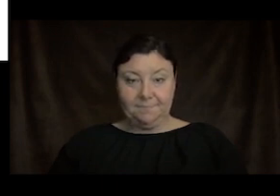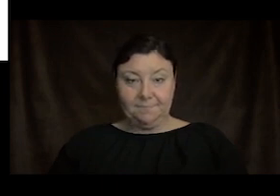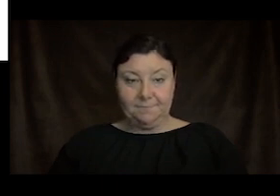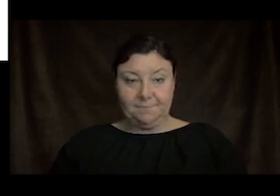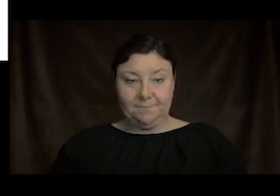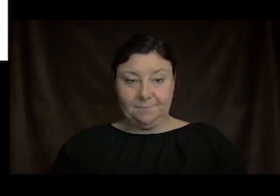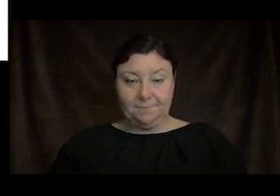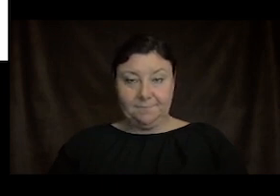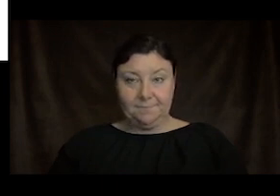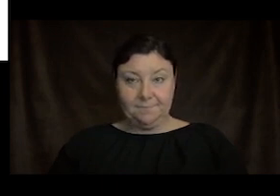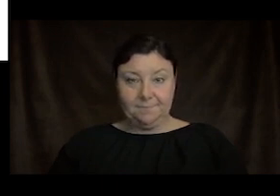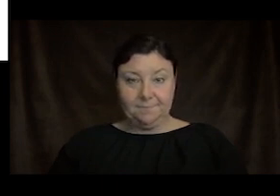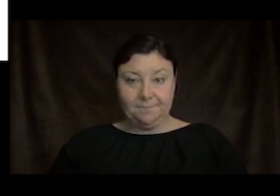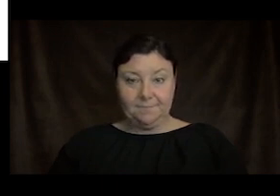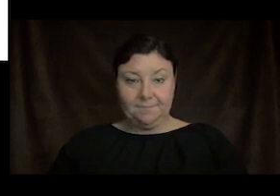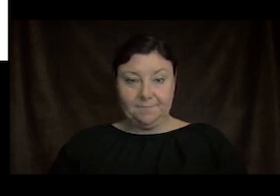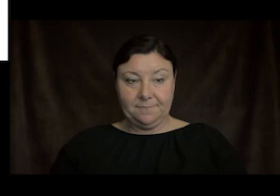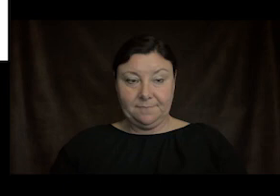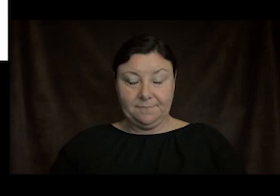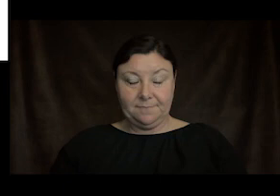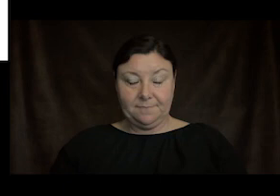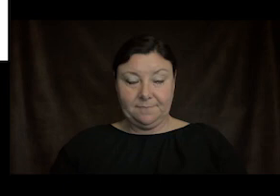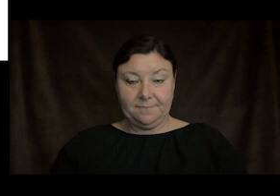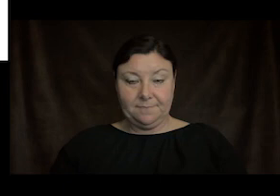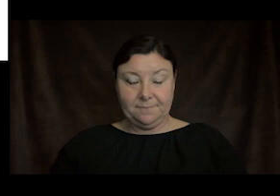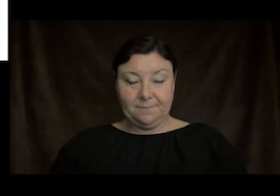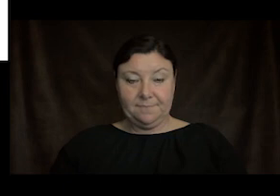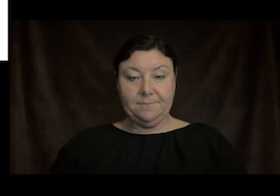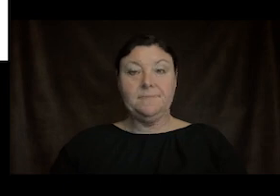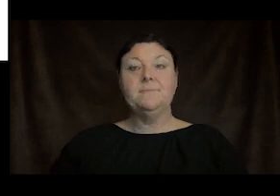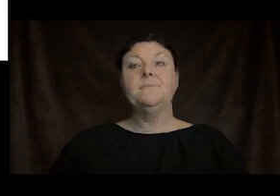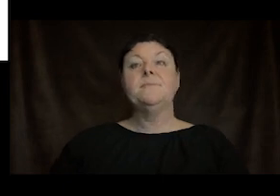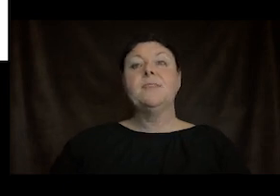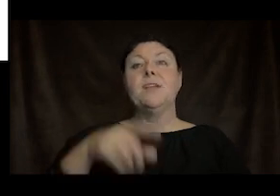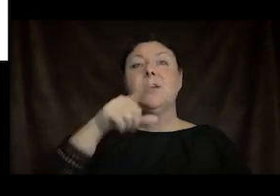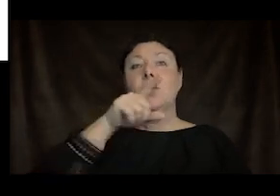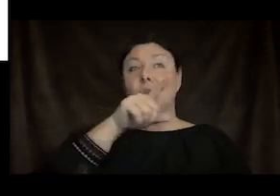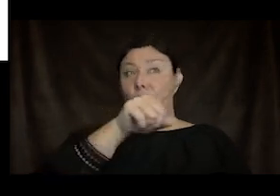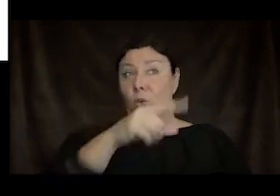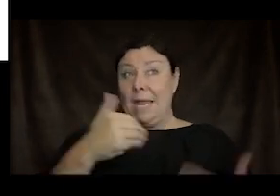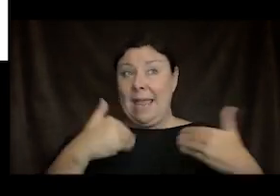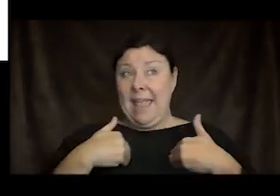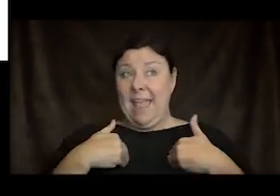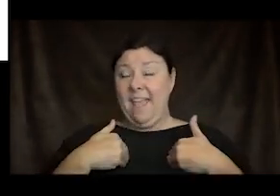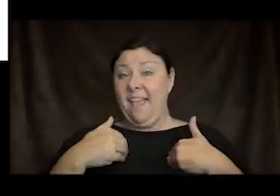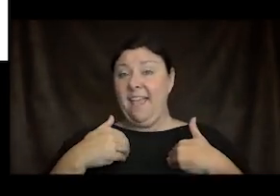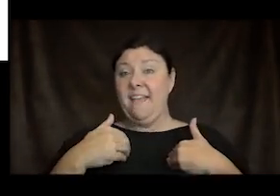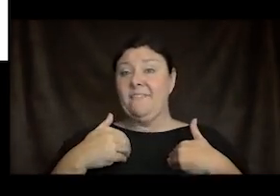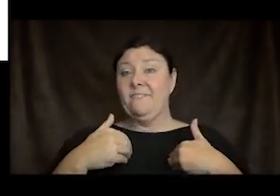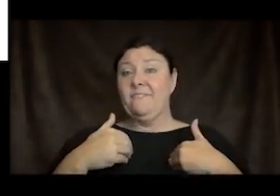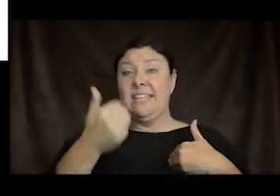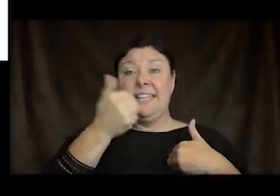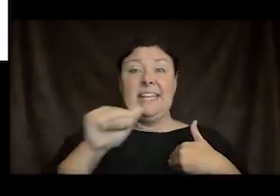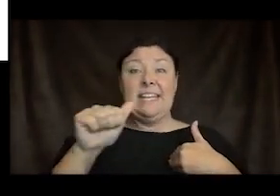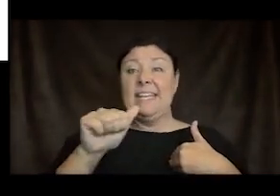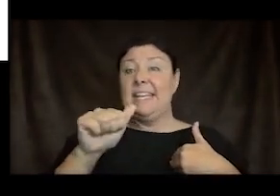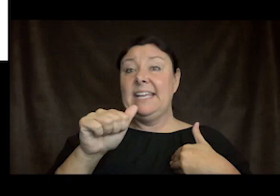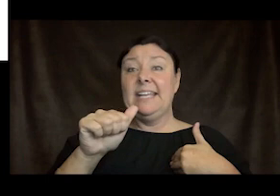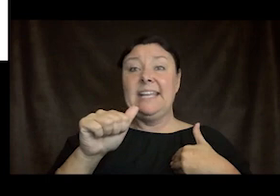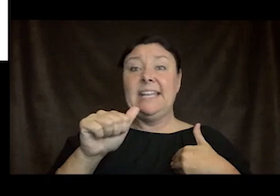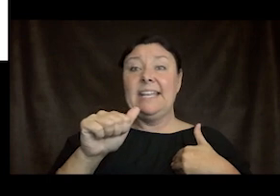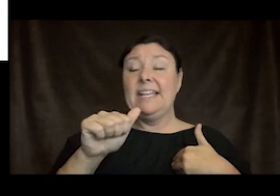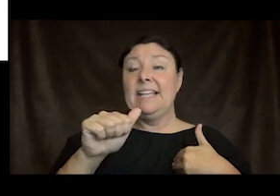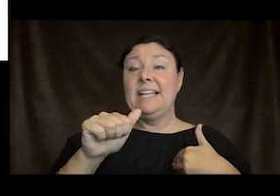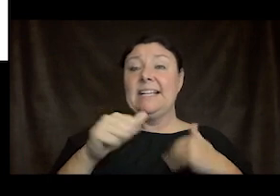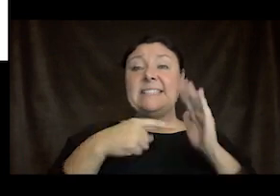Do you have, some people have been sharing in the chat box some sample lessons. Do you have any other ones that you recommend? I know you recommended some good books. Do you have